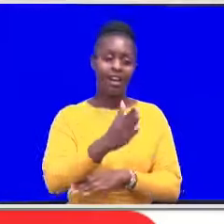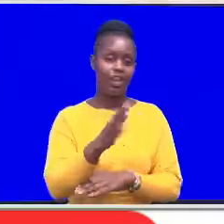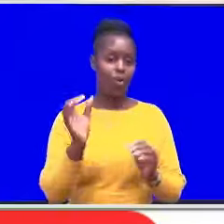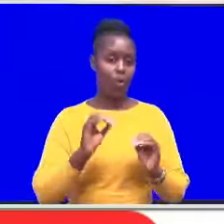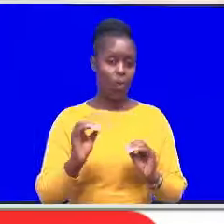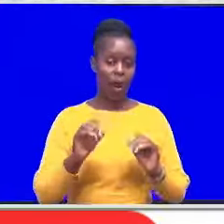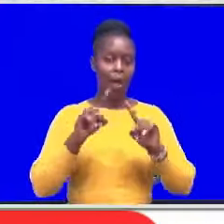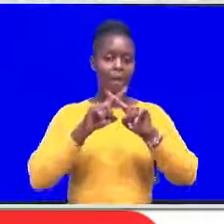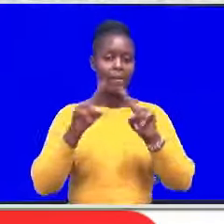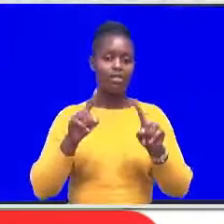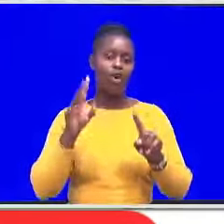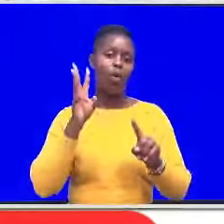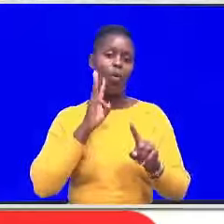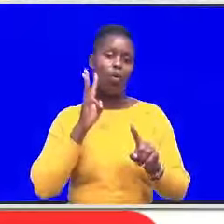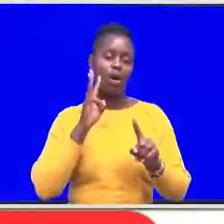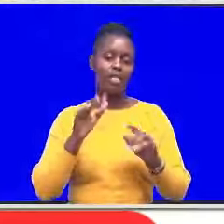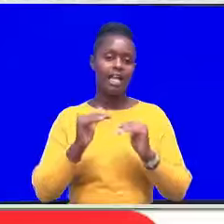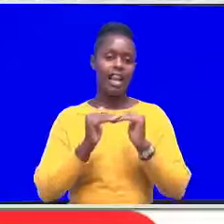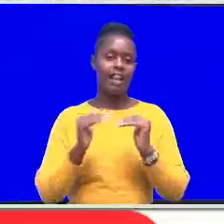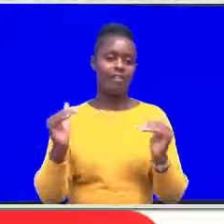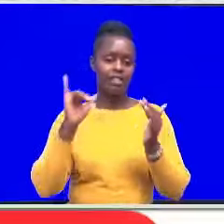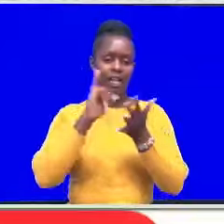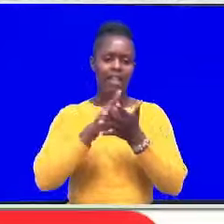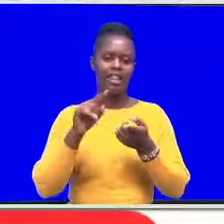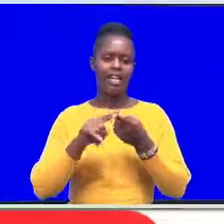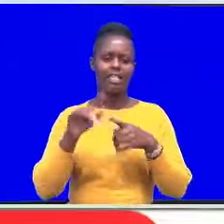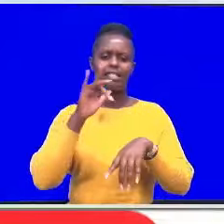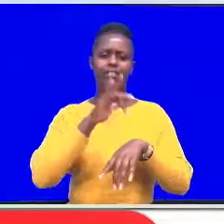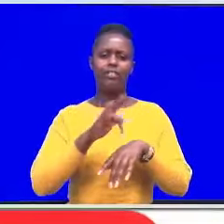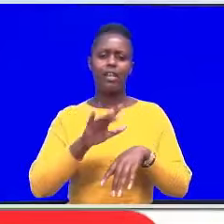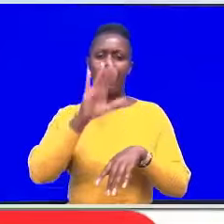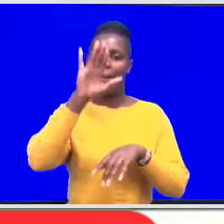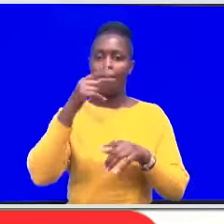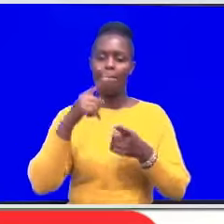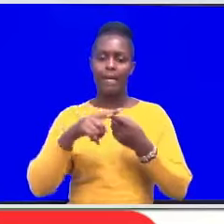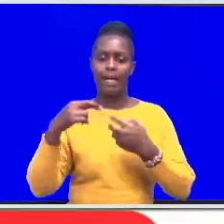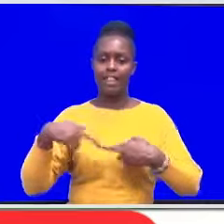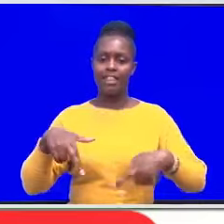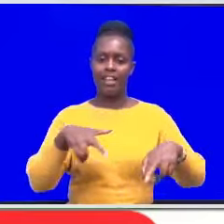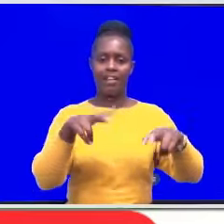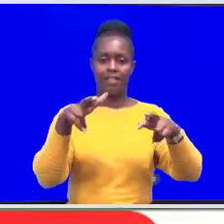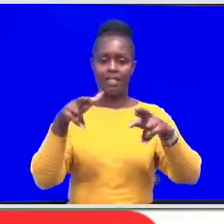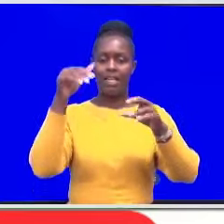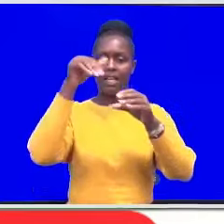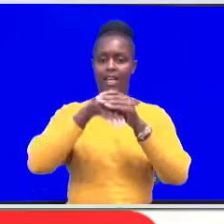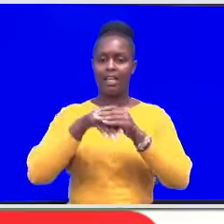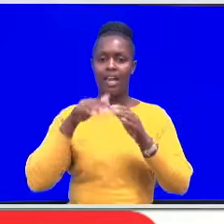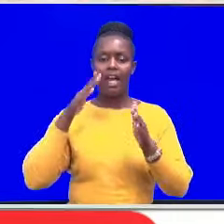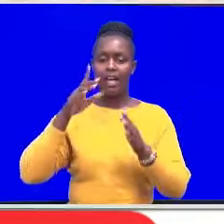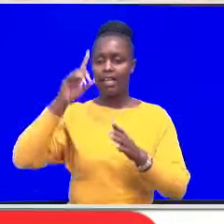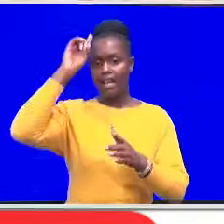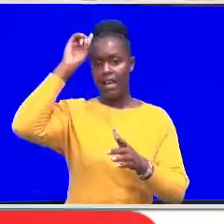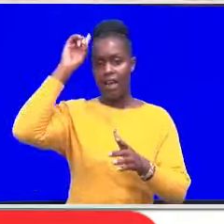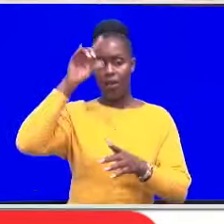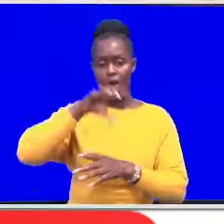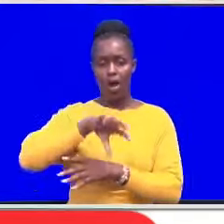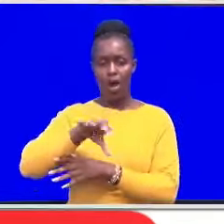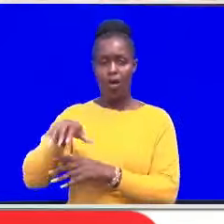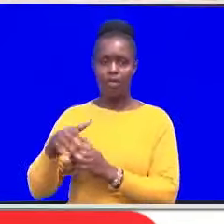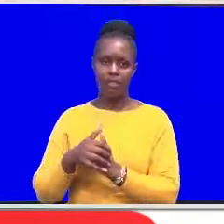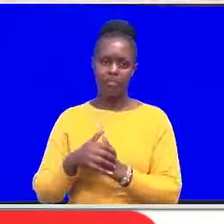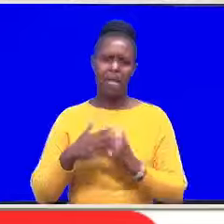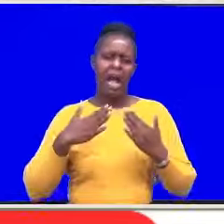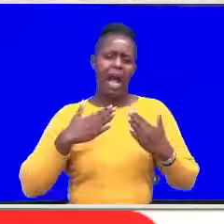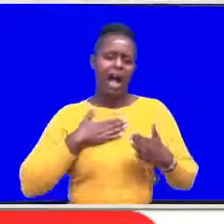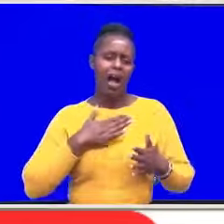Lake Naivasha are significantly influenced by the upper catchment in Nyandarua County. Tumeathirika sana. Manyumba zetu za